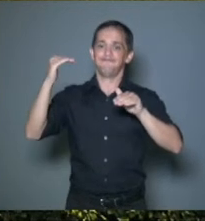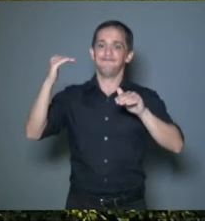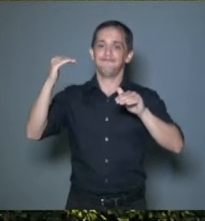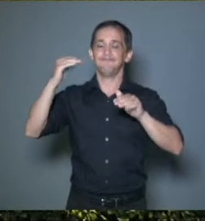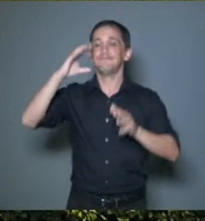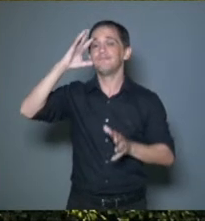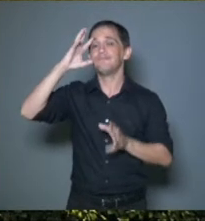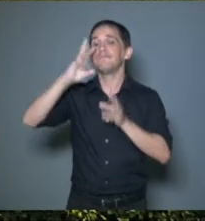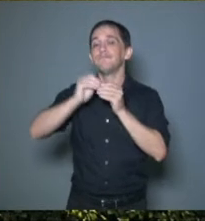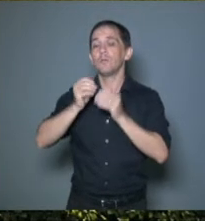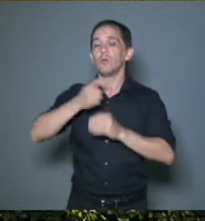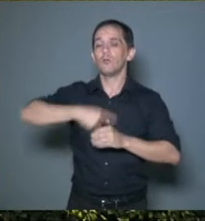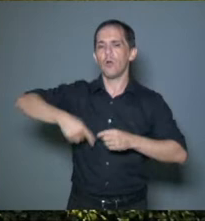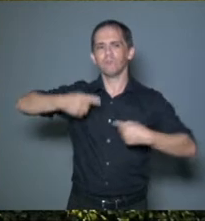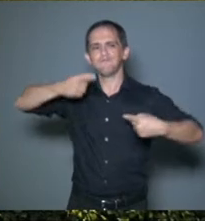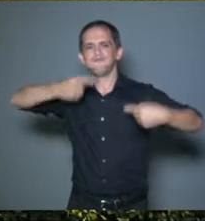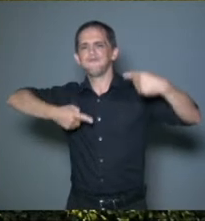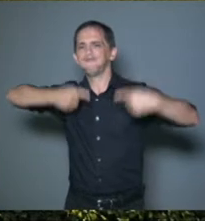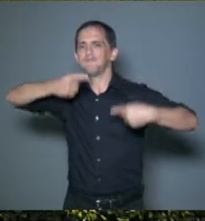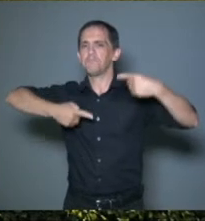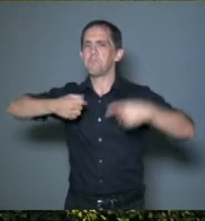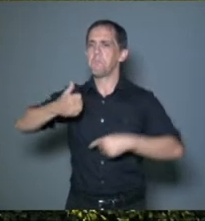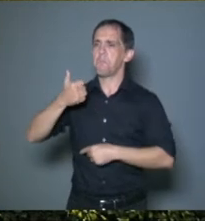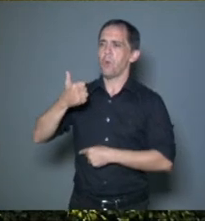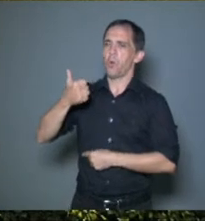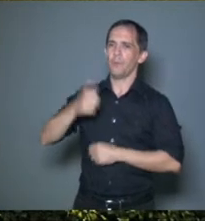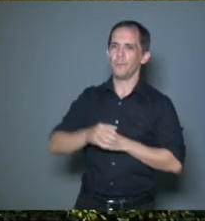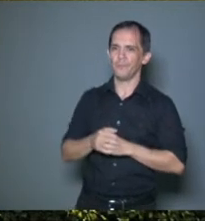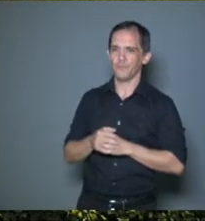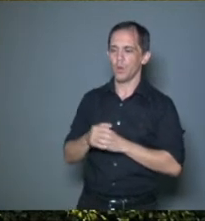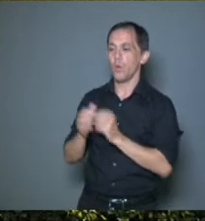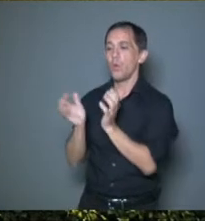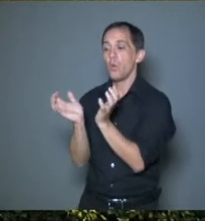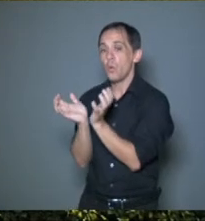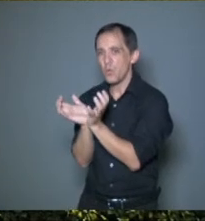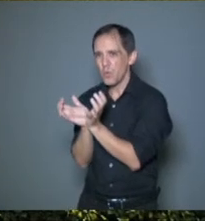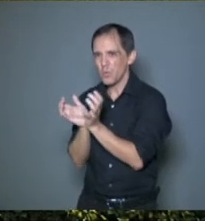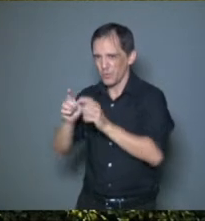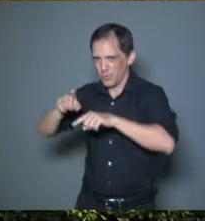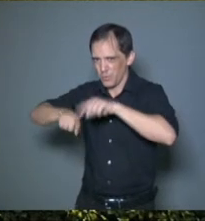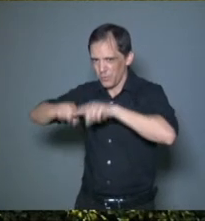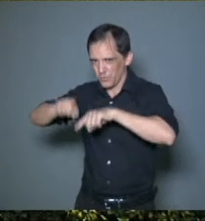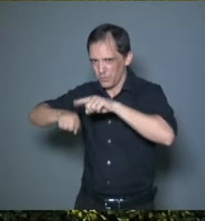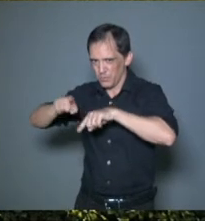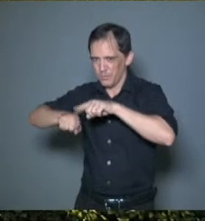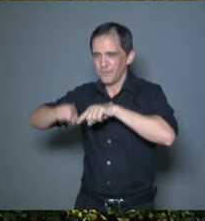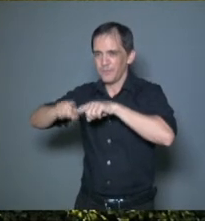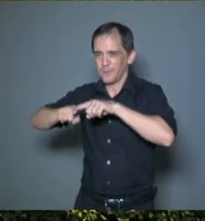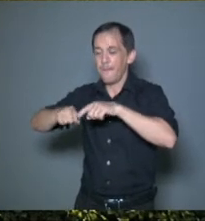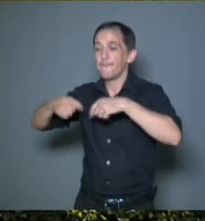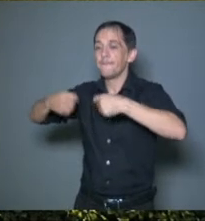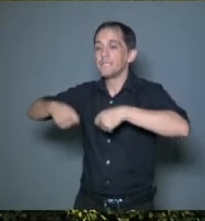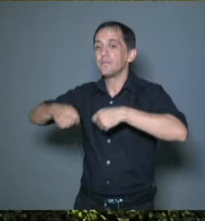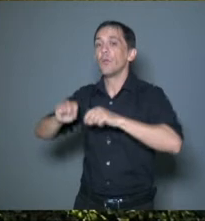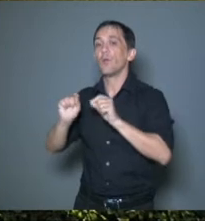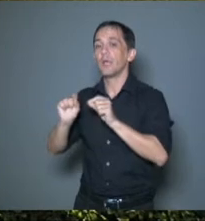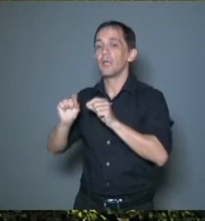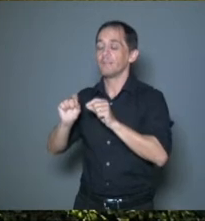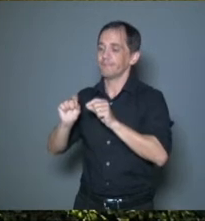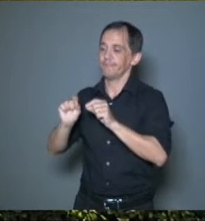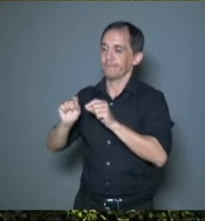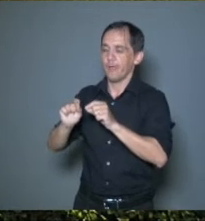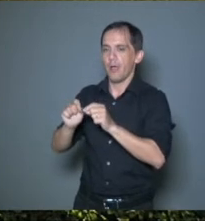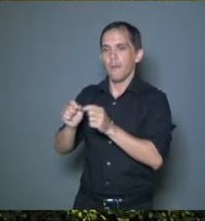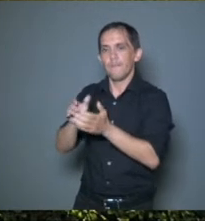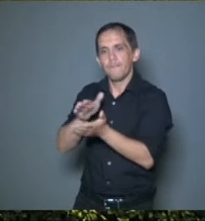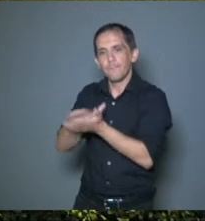showing how competitive the company is. If you produce commodities, you have two possibilities. Either you increase